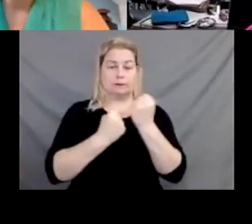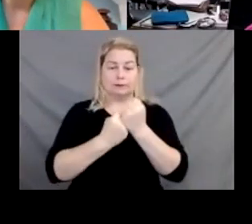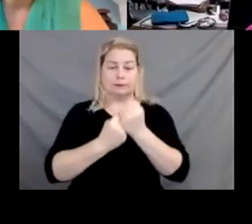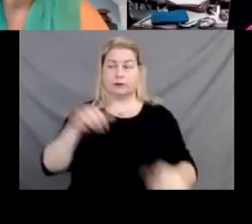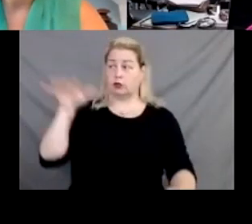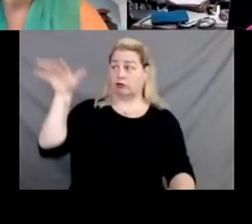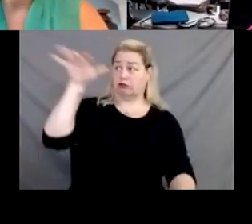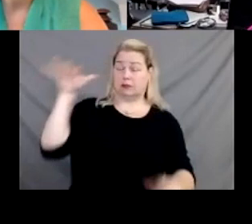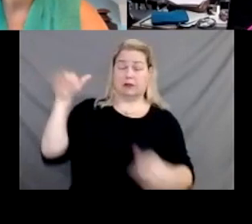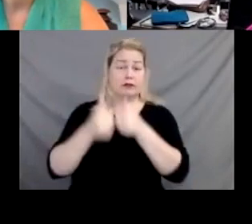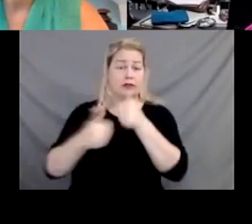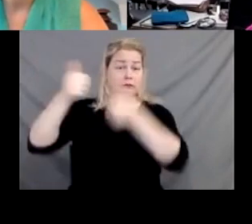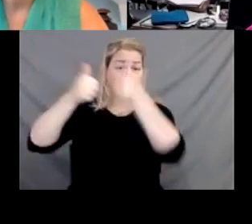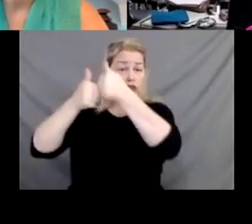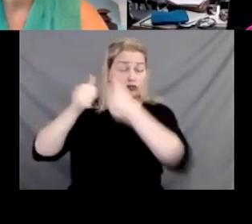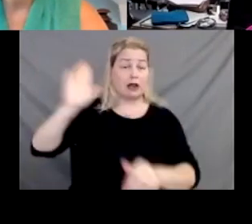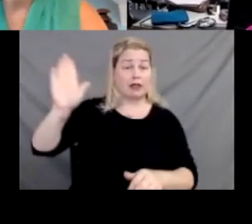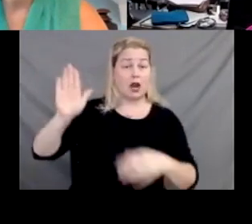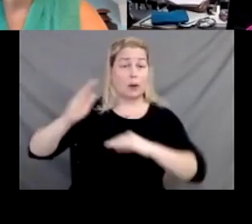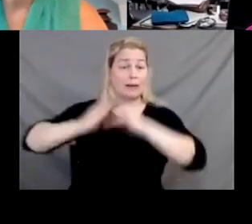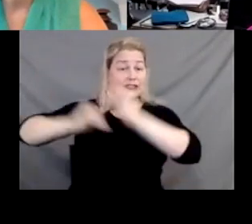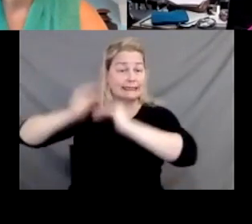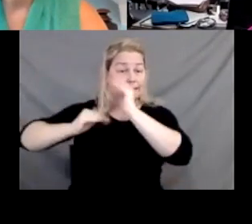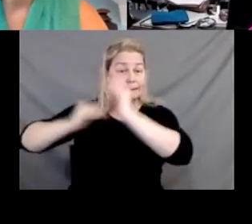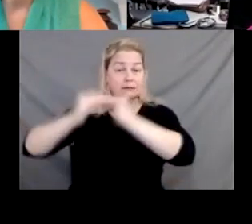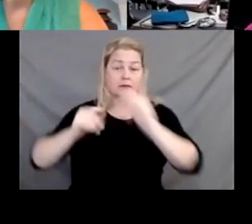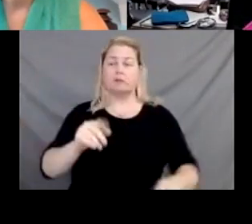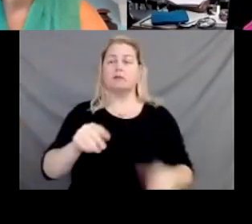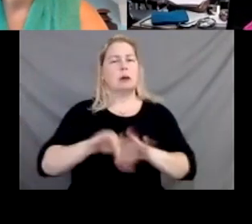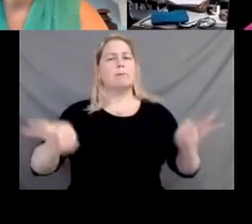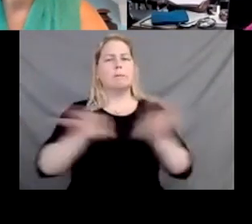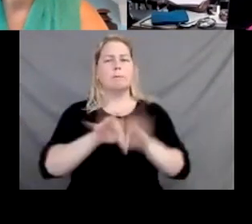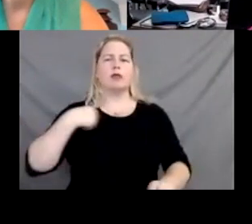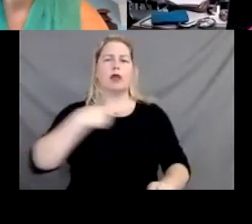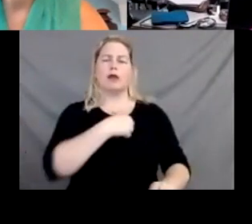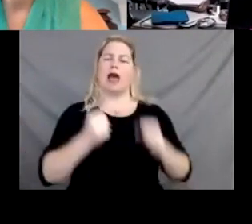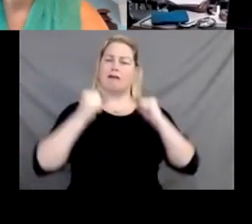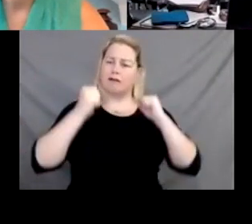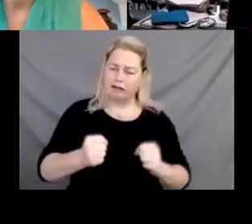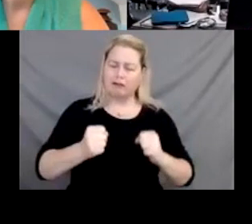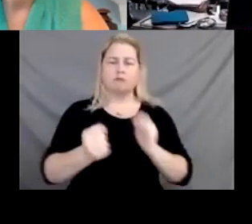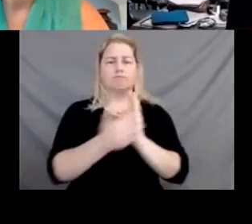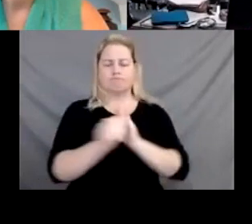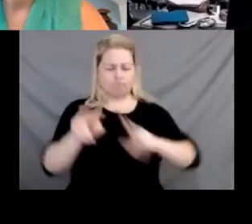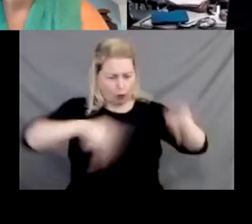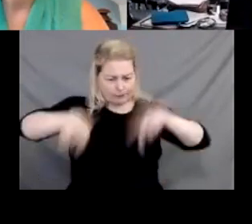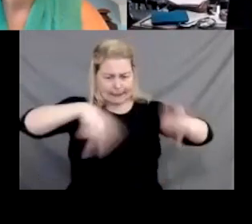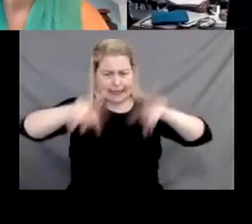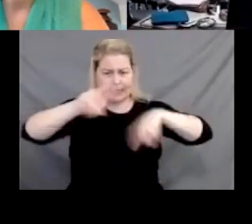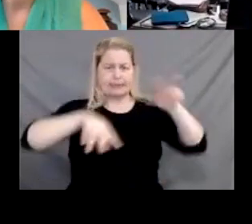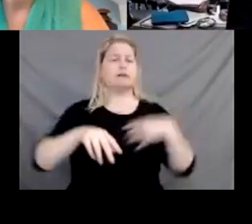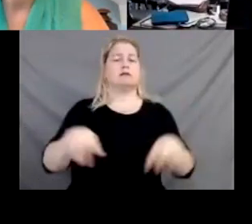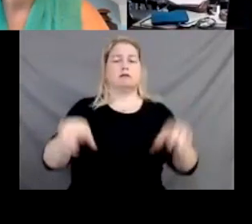and capacity building, to help make sure we have strong oversight and research, and that the